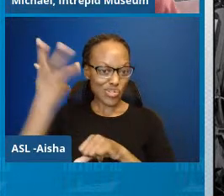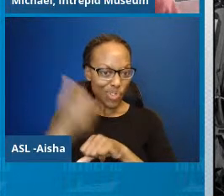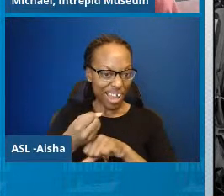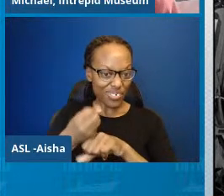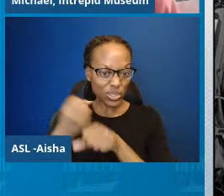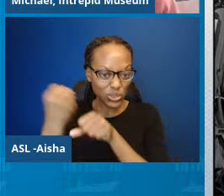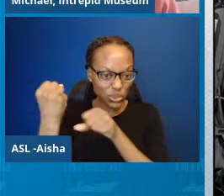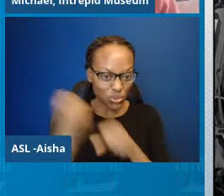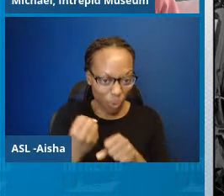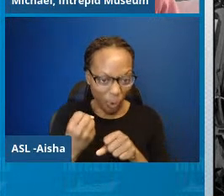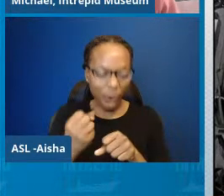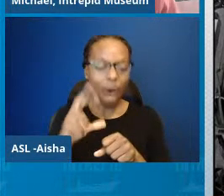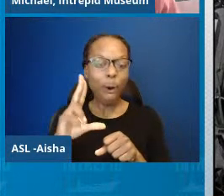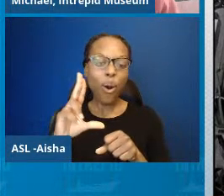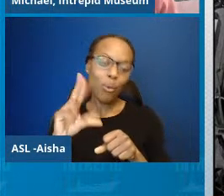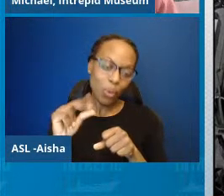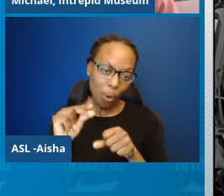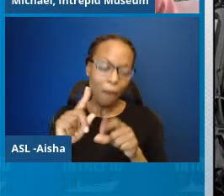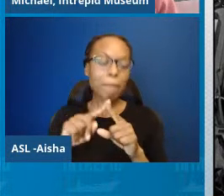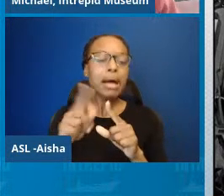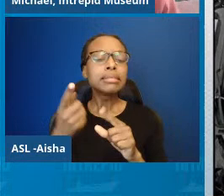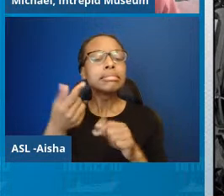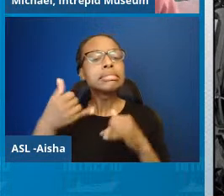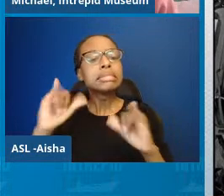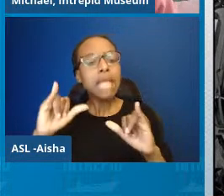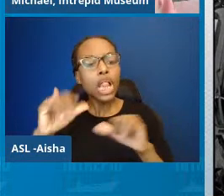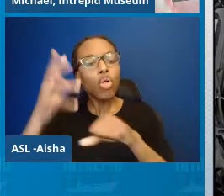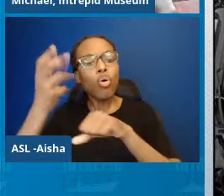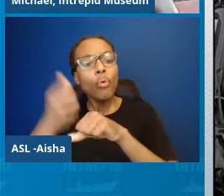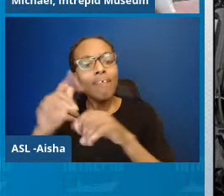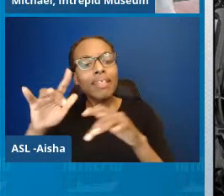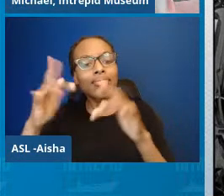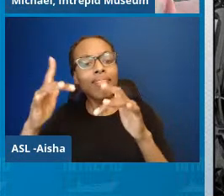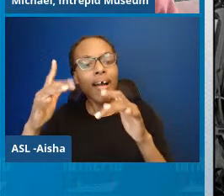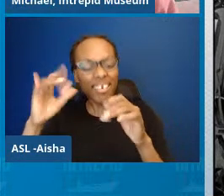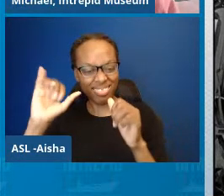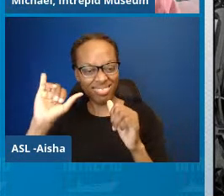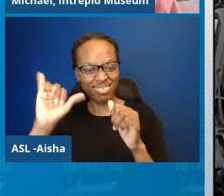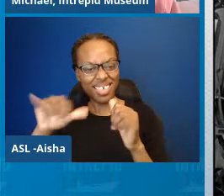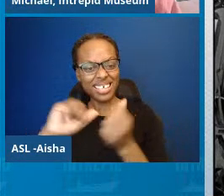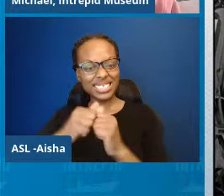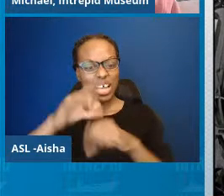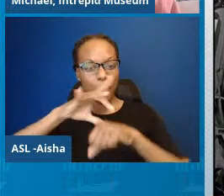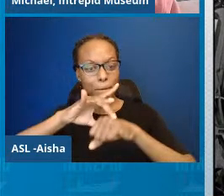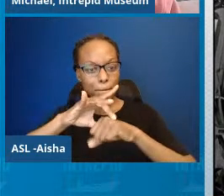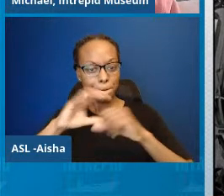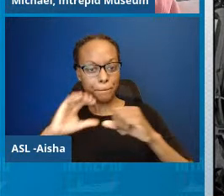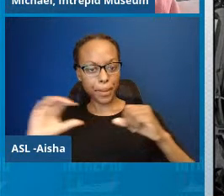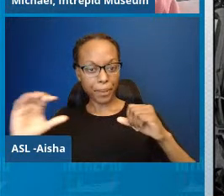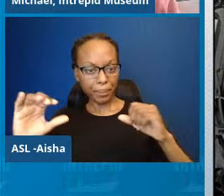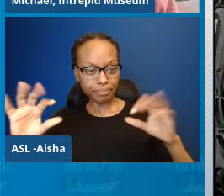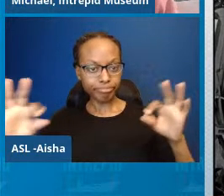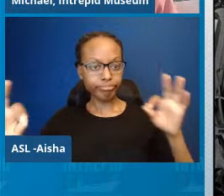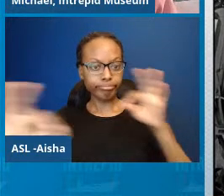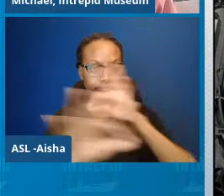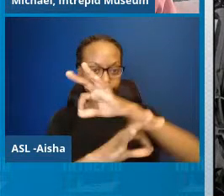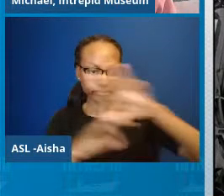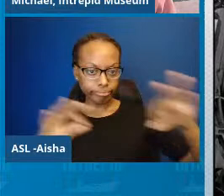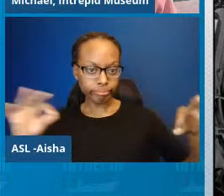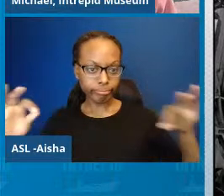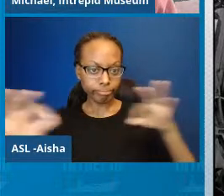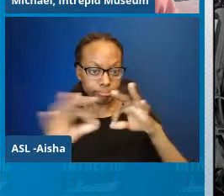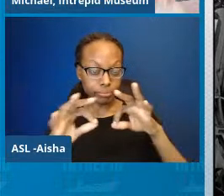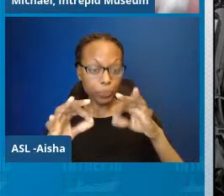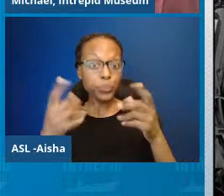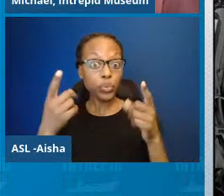are happening. So these 2 were orbiting, and they snuck in a corned beef sandwich. And you can imagine the